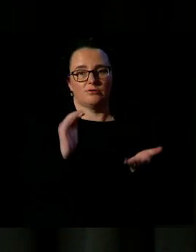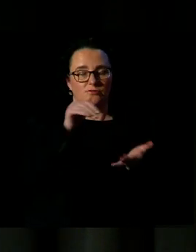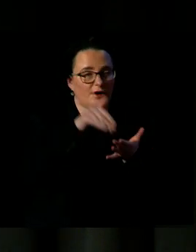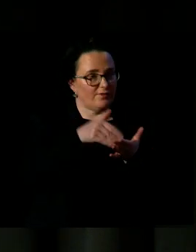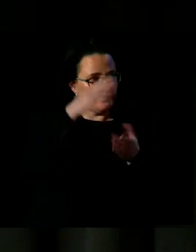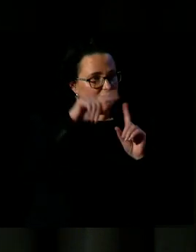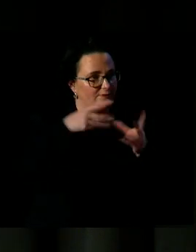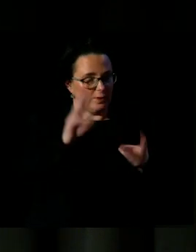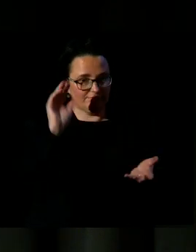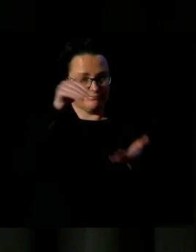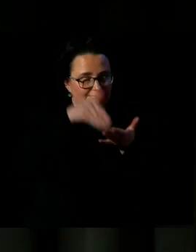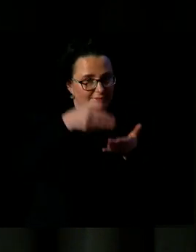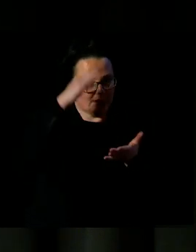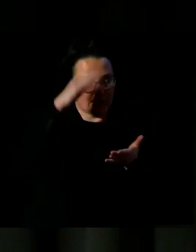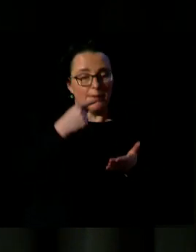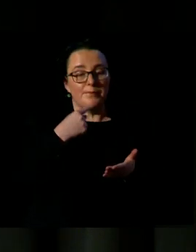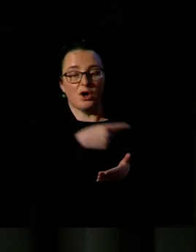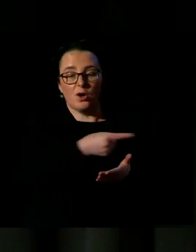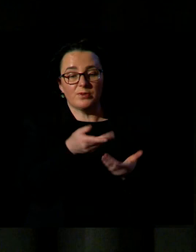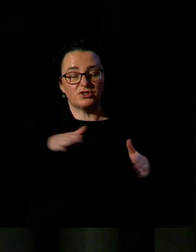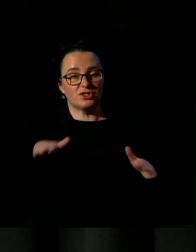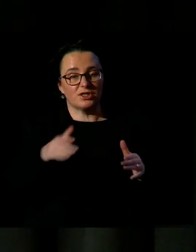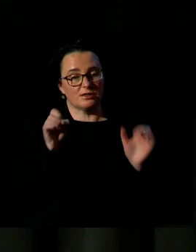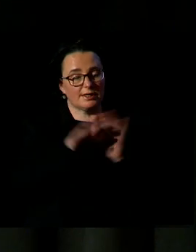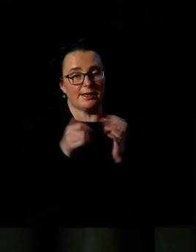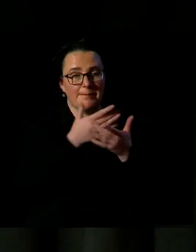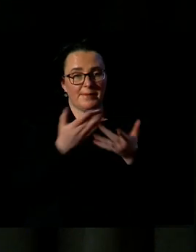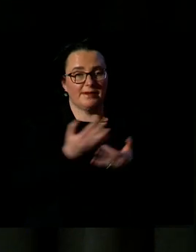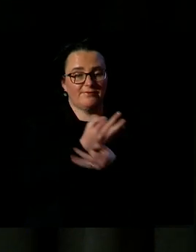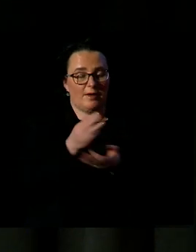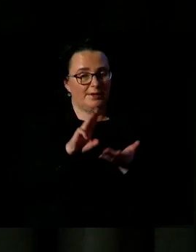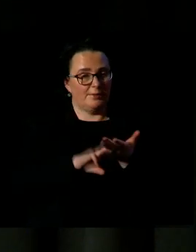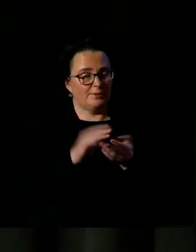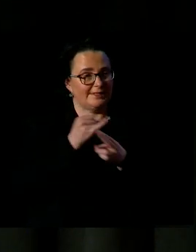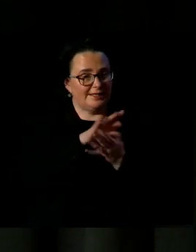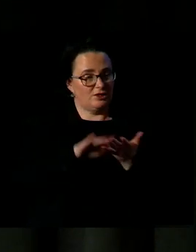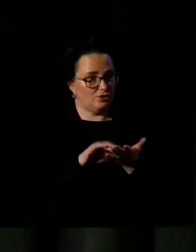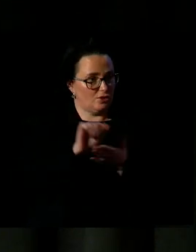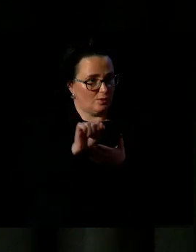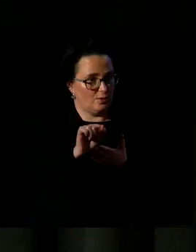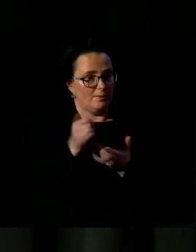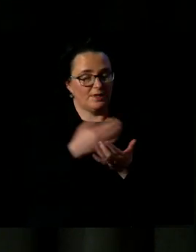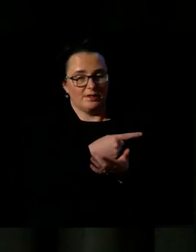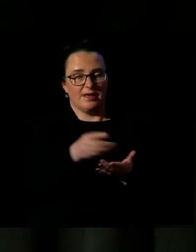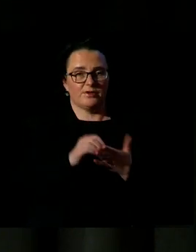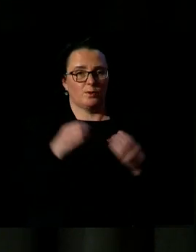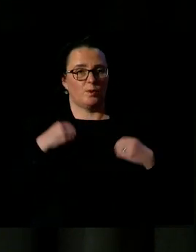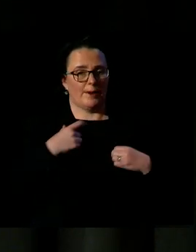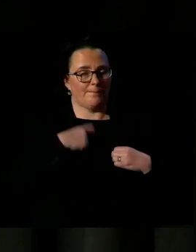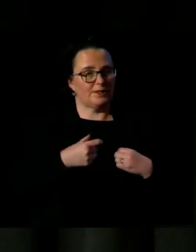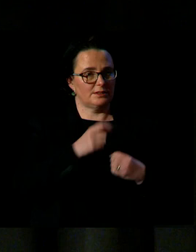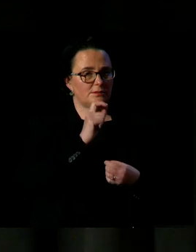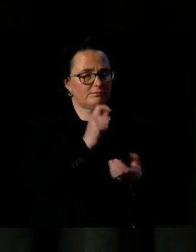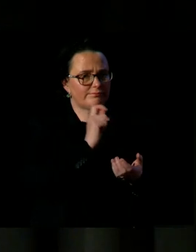means. Each of them lost many family members in the Shoah, and each has his or own personal tale